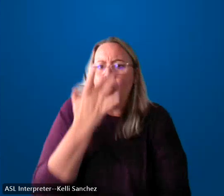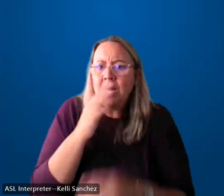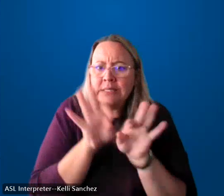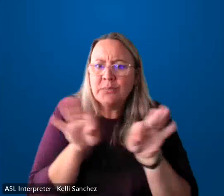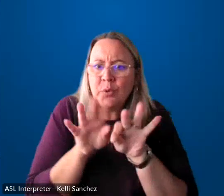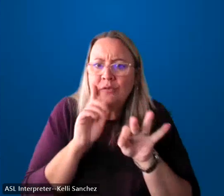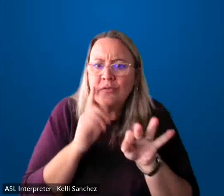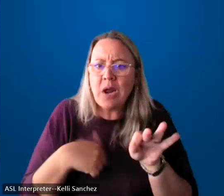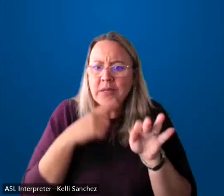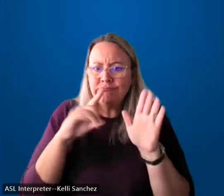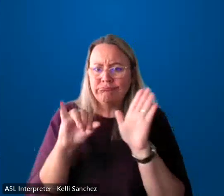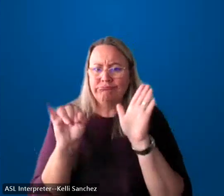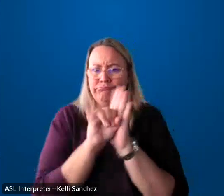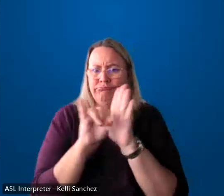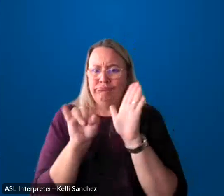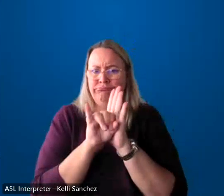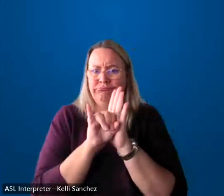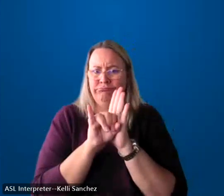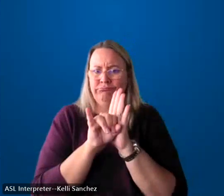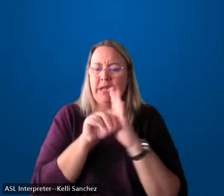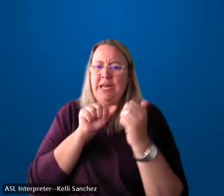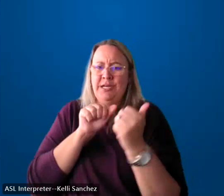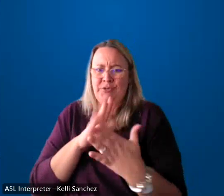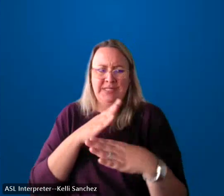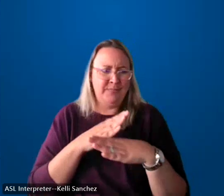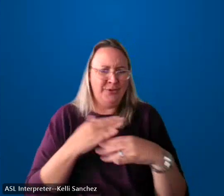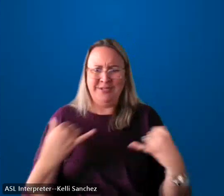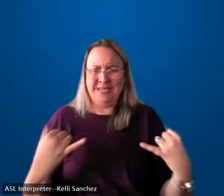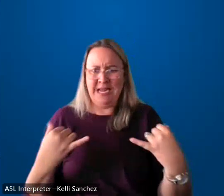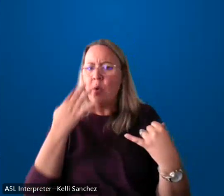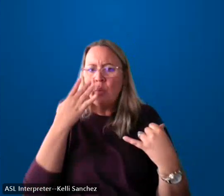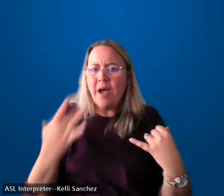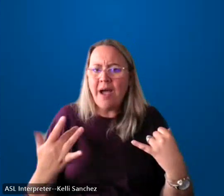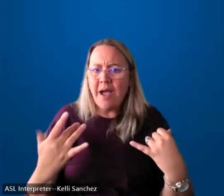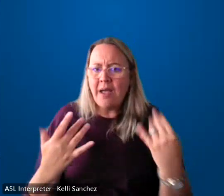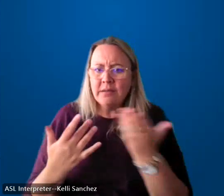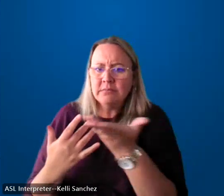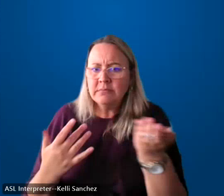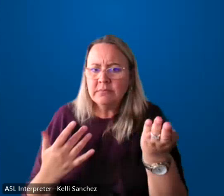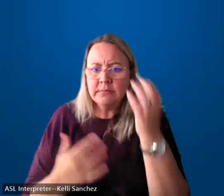us to identify and to go ahead and address these barriers?